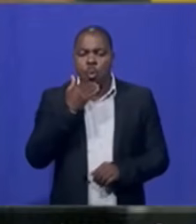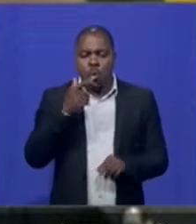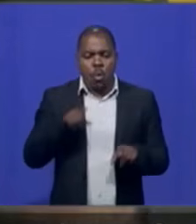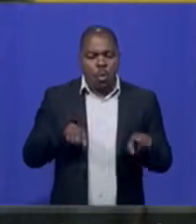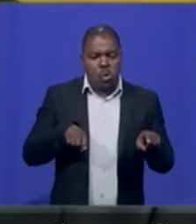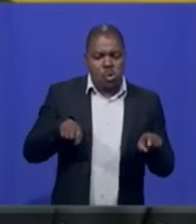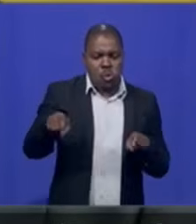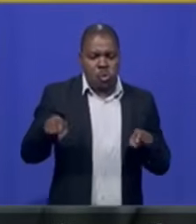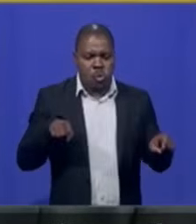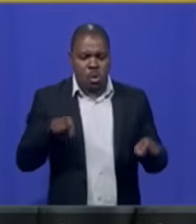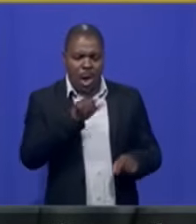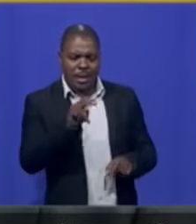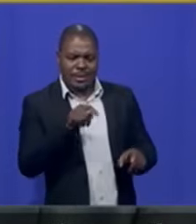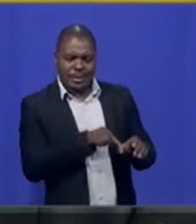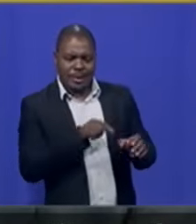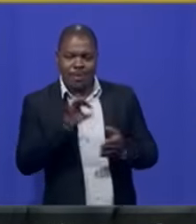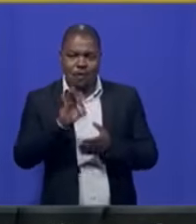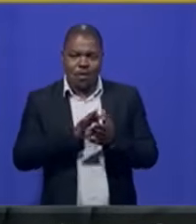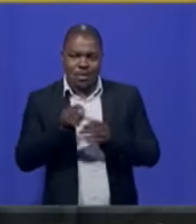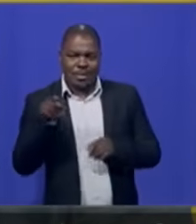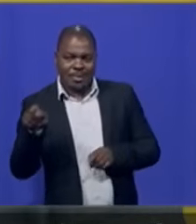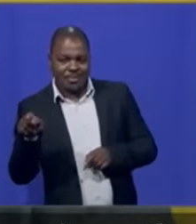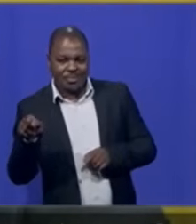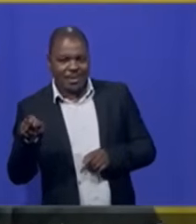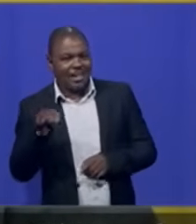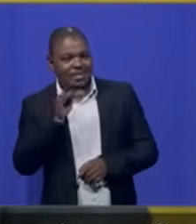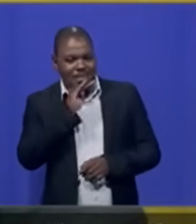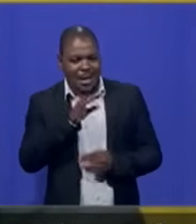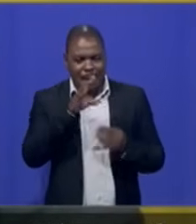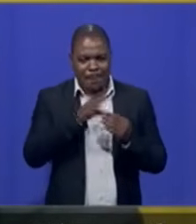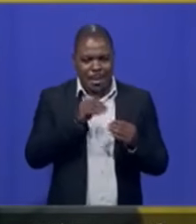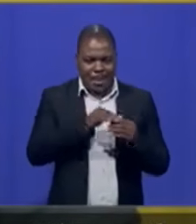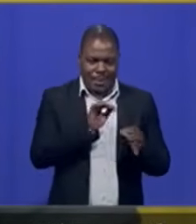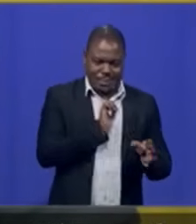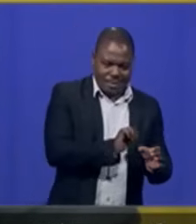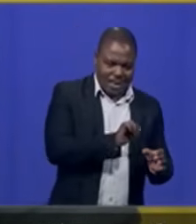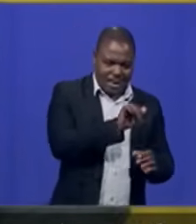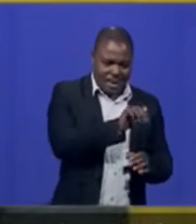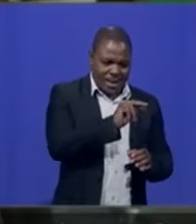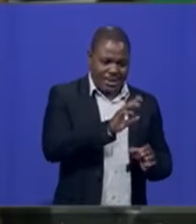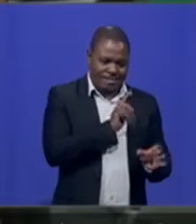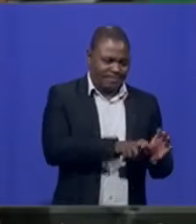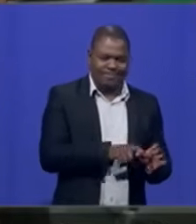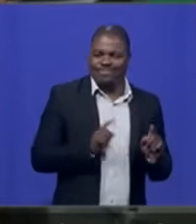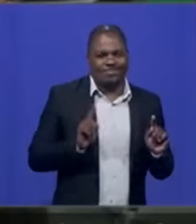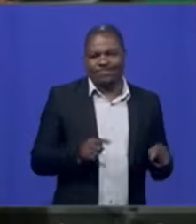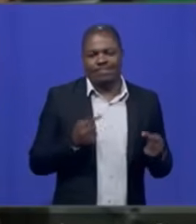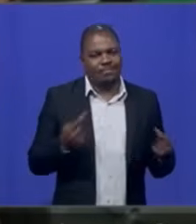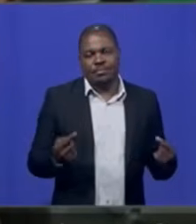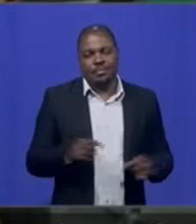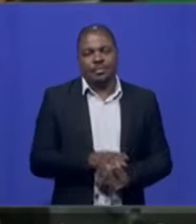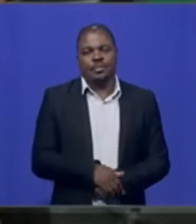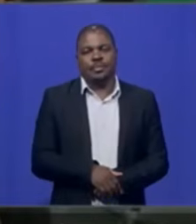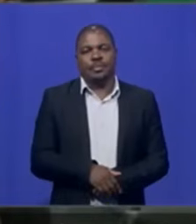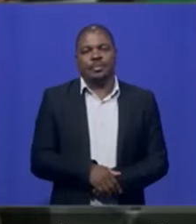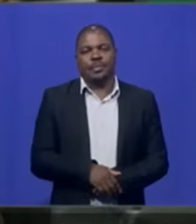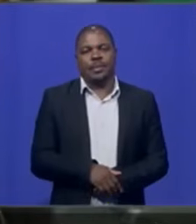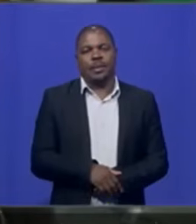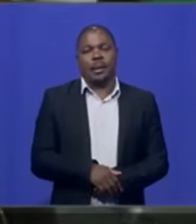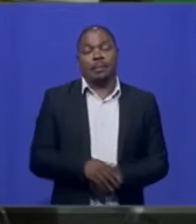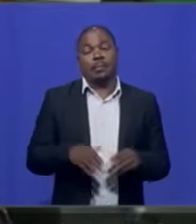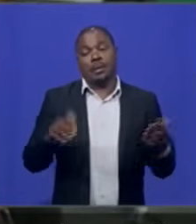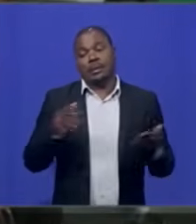opposed to the ANC will not enjoy the membership of the African National Congress. Ho sale jwalo